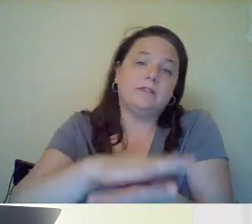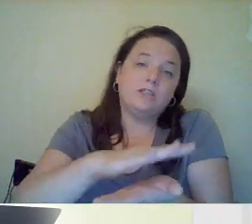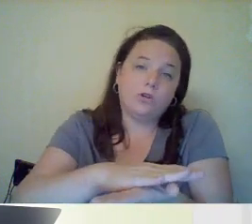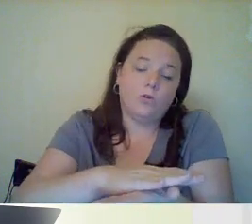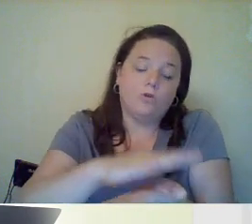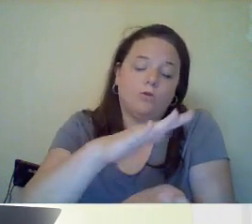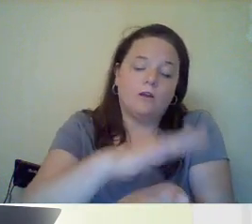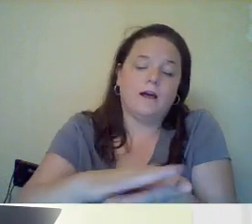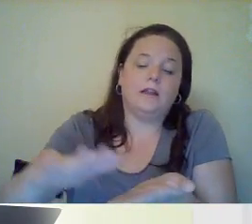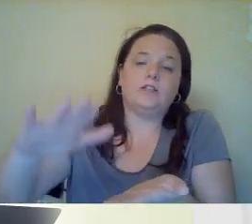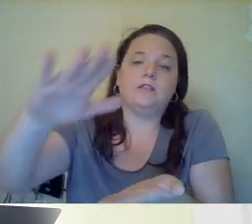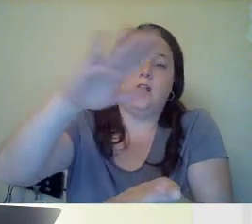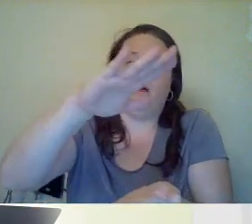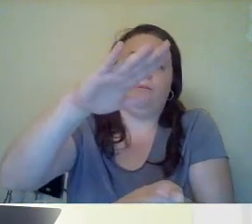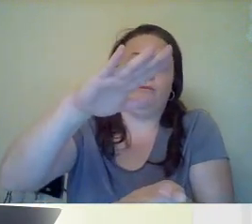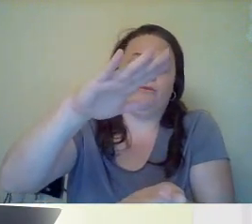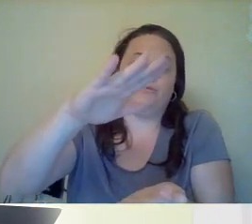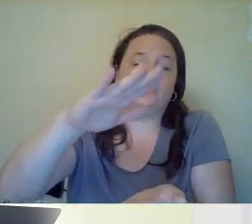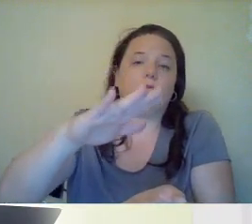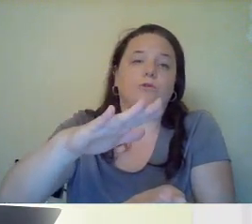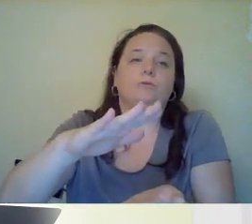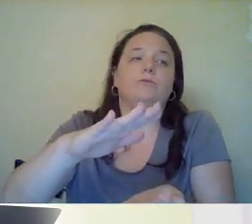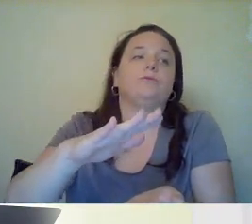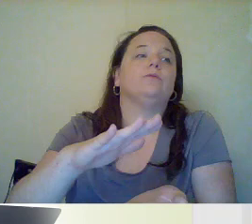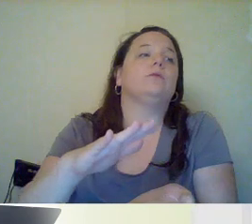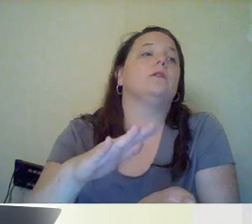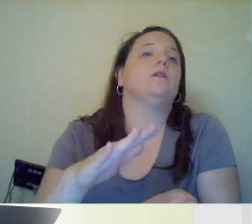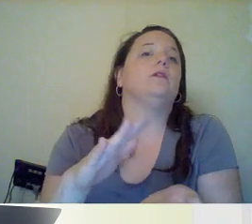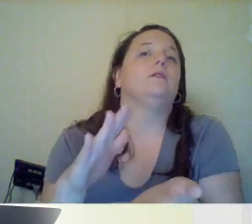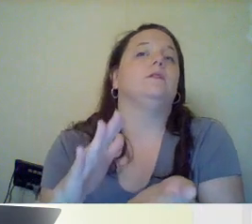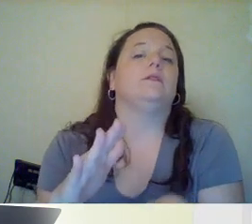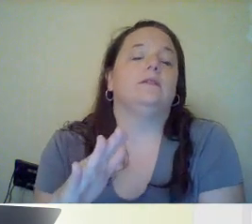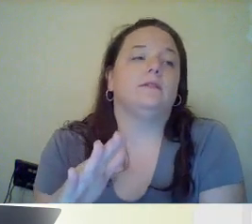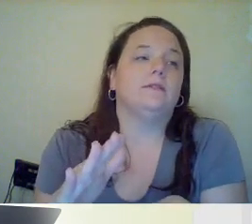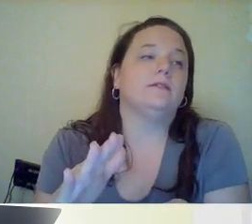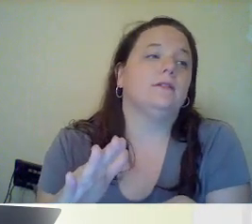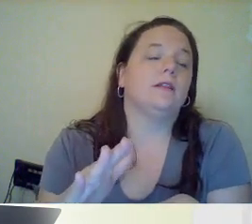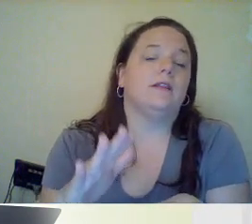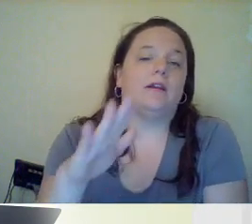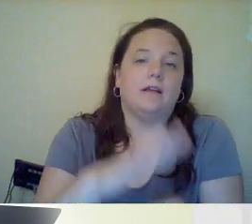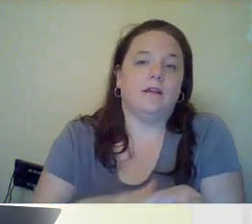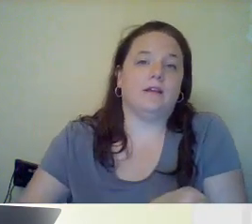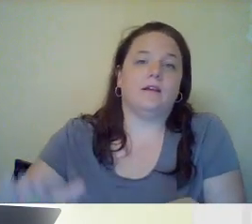College, remember this is school. College is up from school.